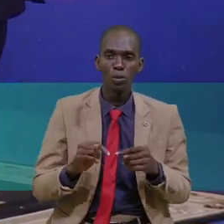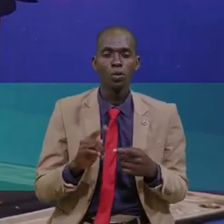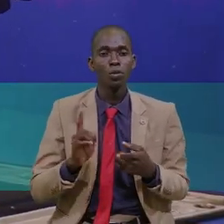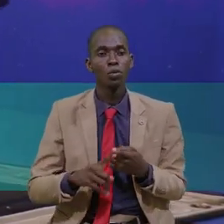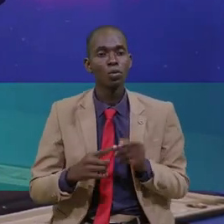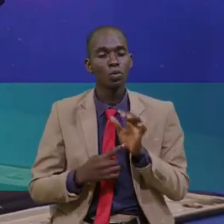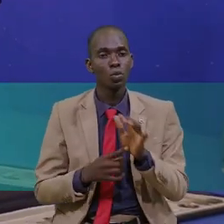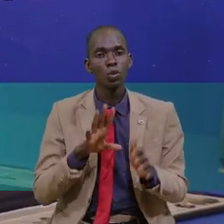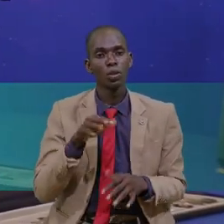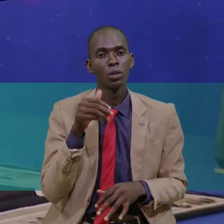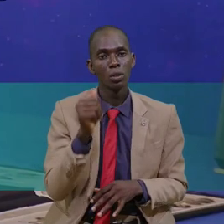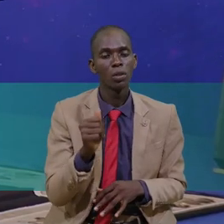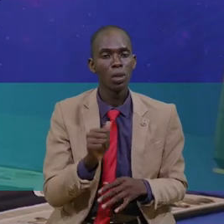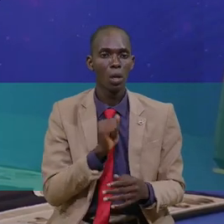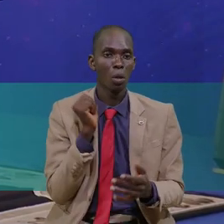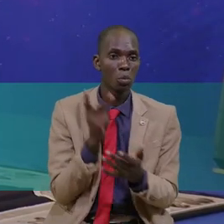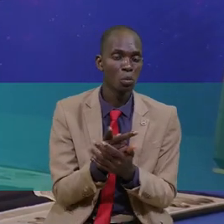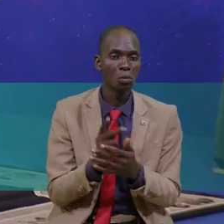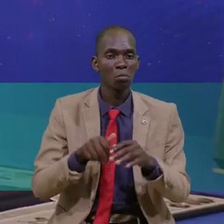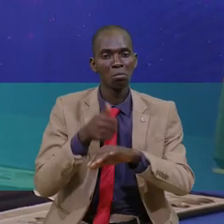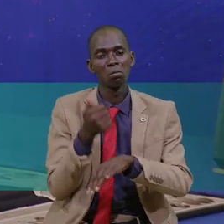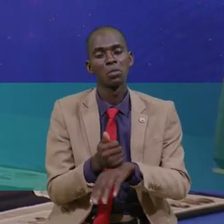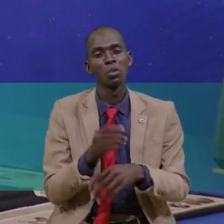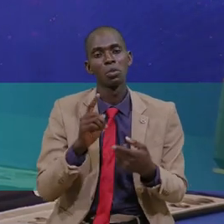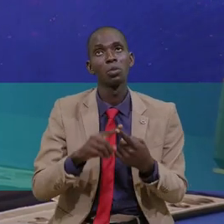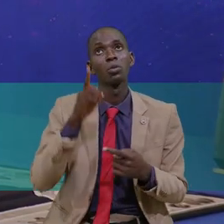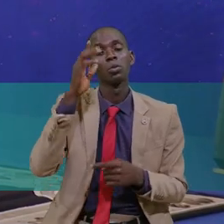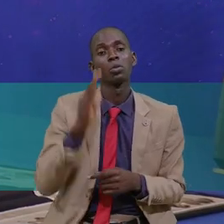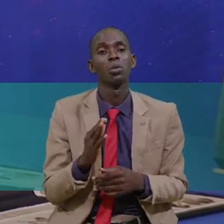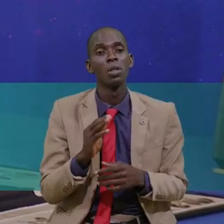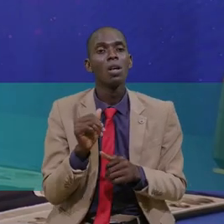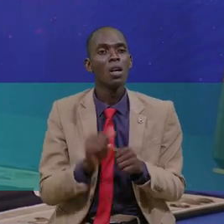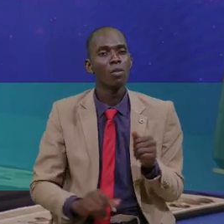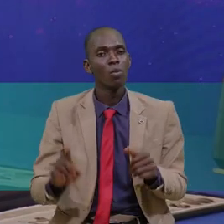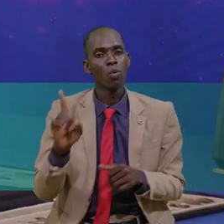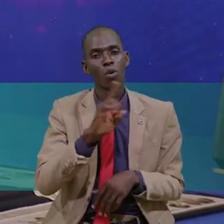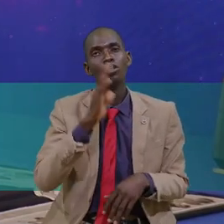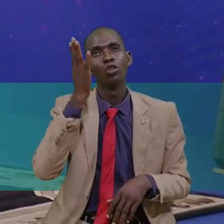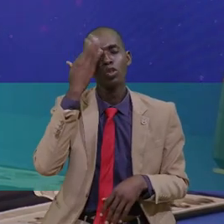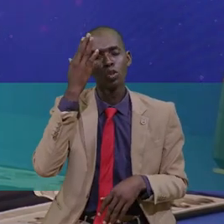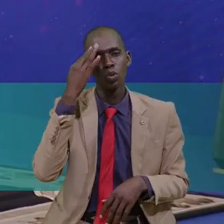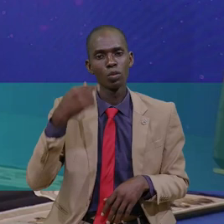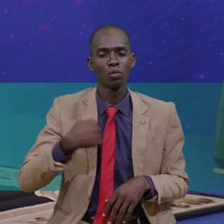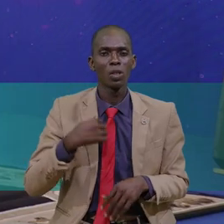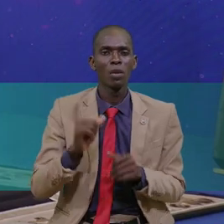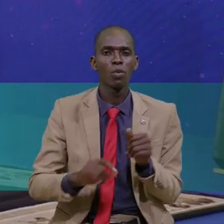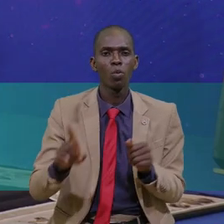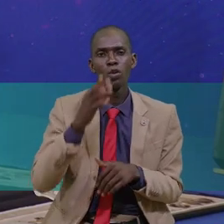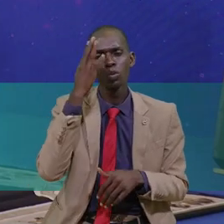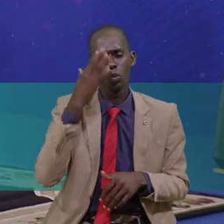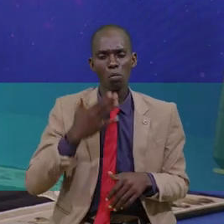yourself approved unto God. Everybody knows me. Everybody knows my service. They